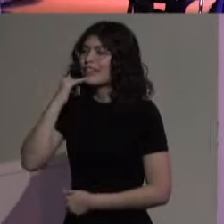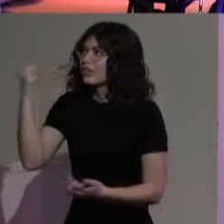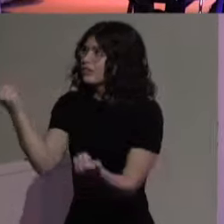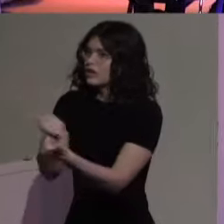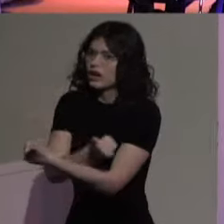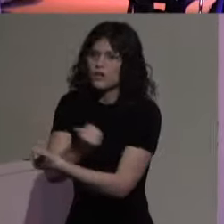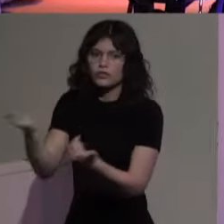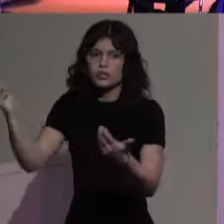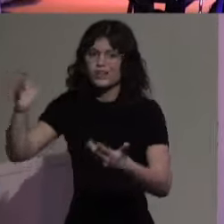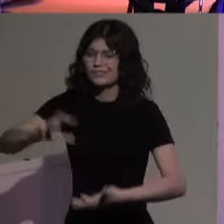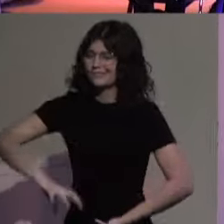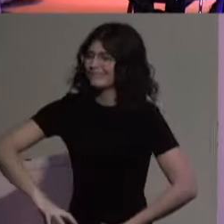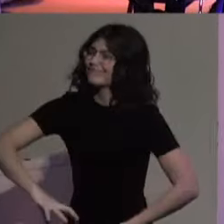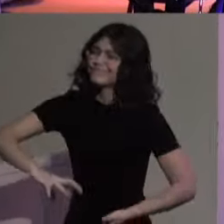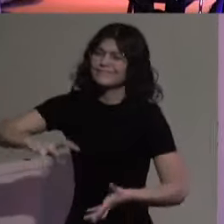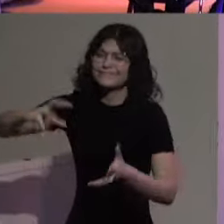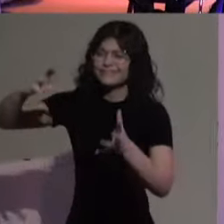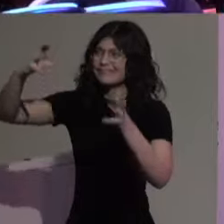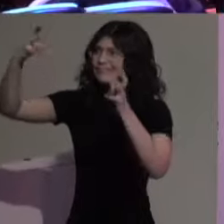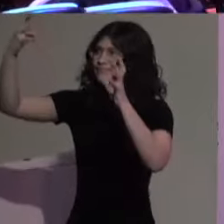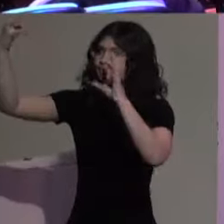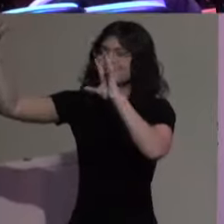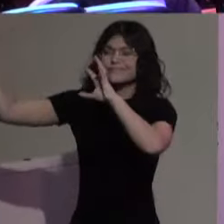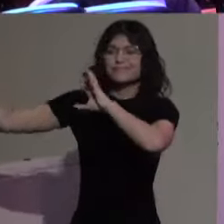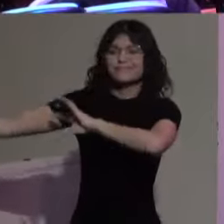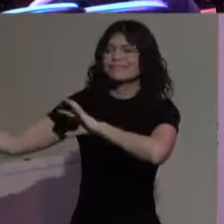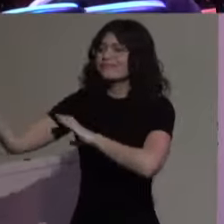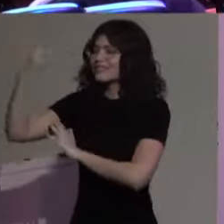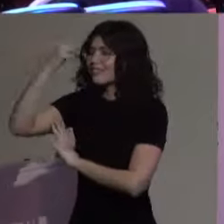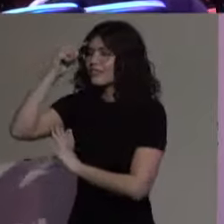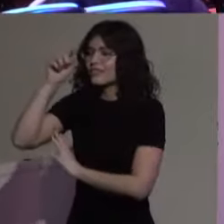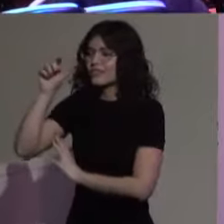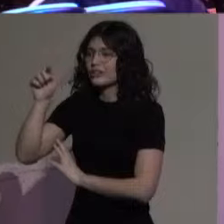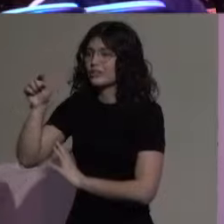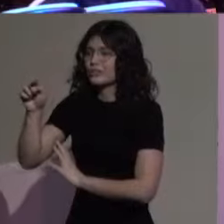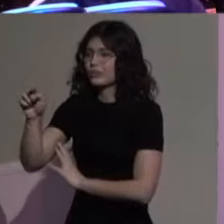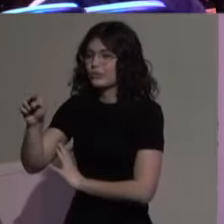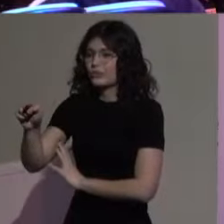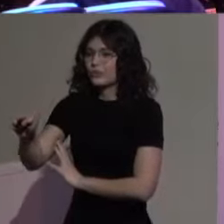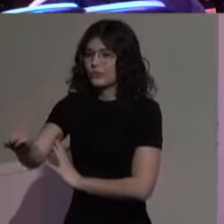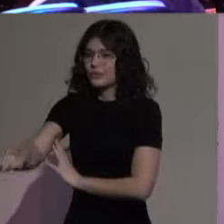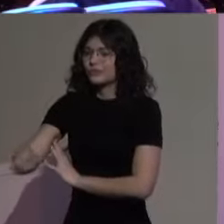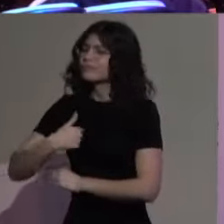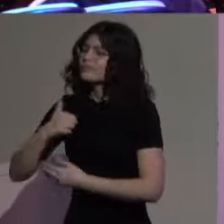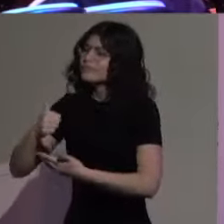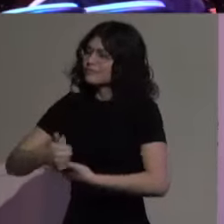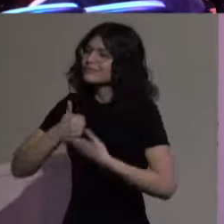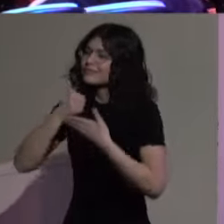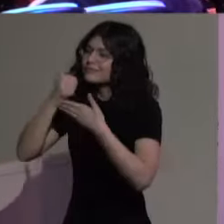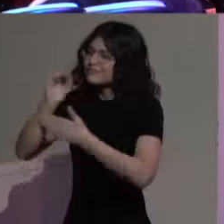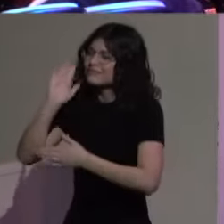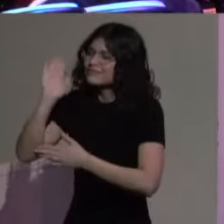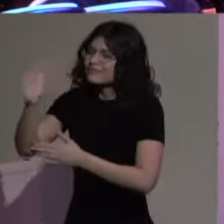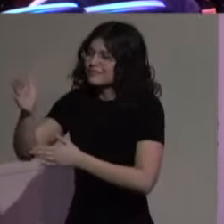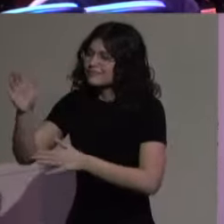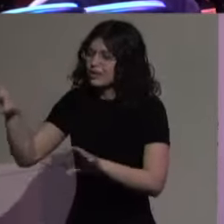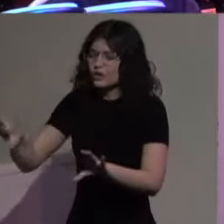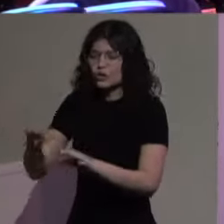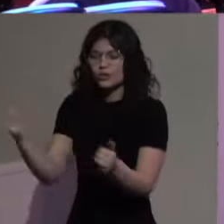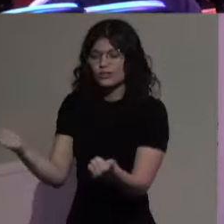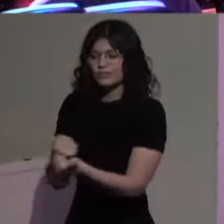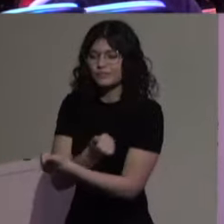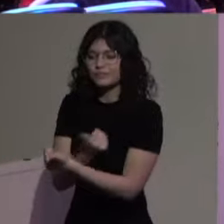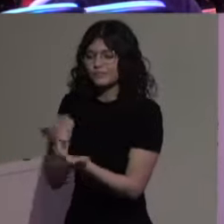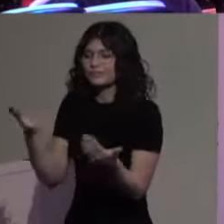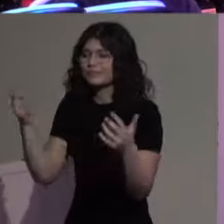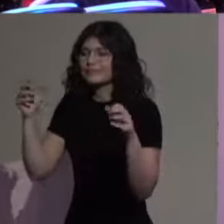Oh, if the sky comes falling down for you, there's nothing in this world I